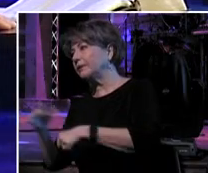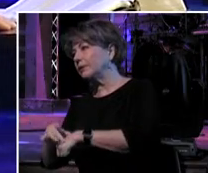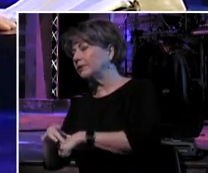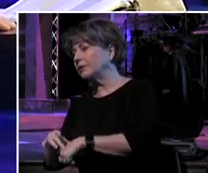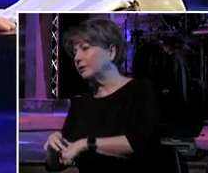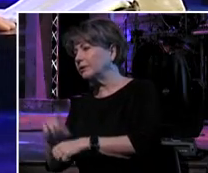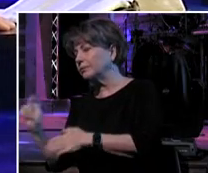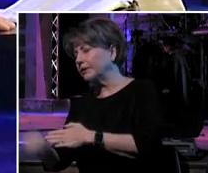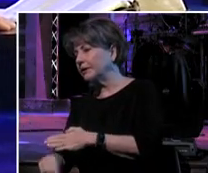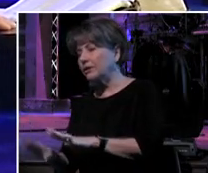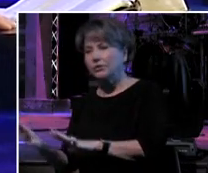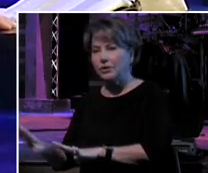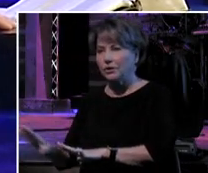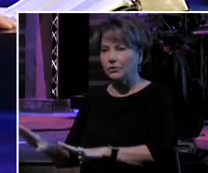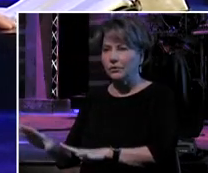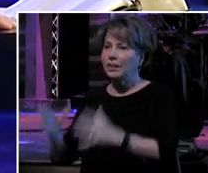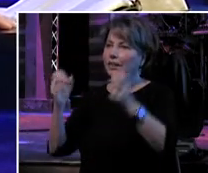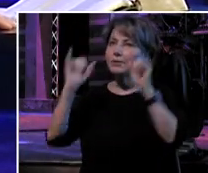I'm sorry. They know it's far better.